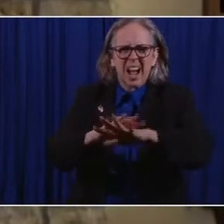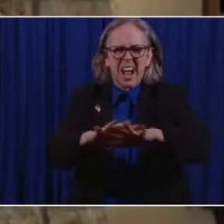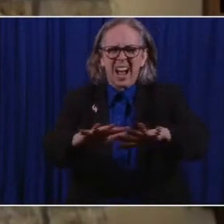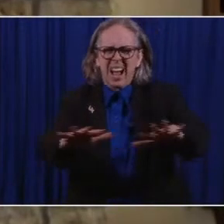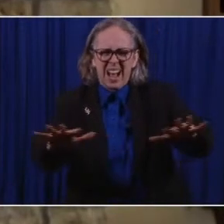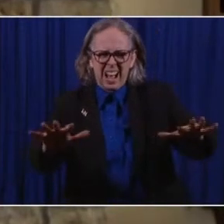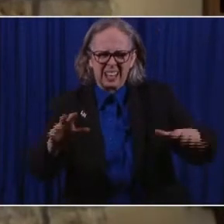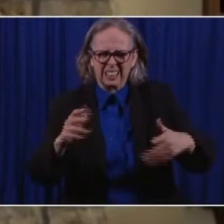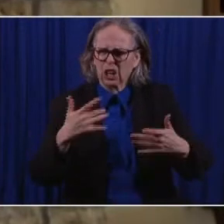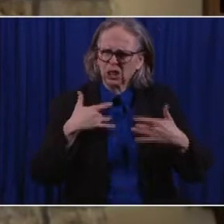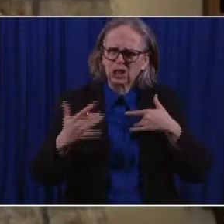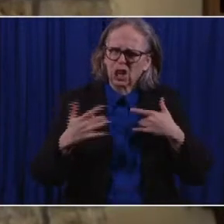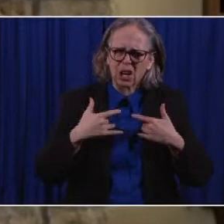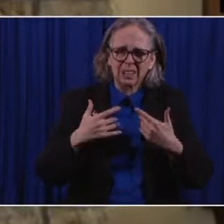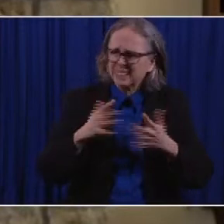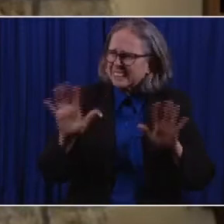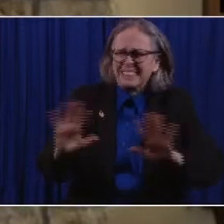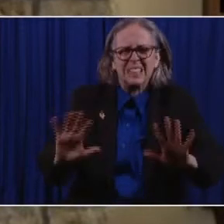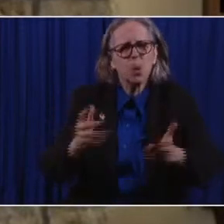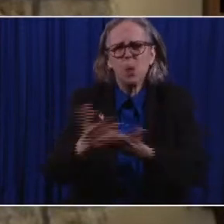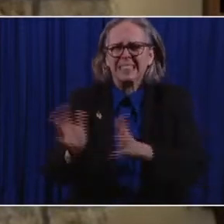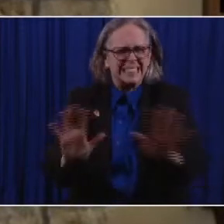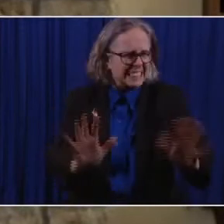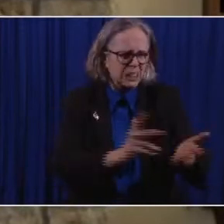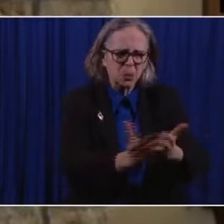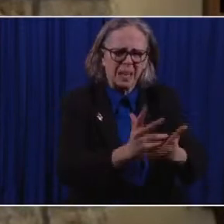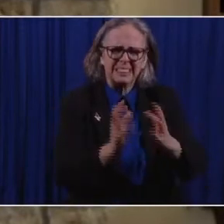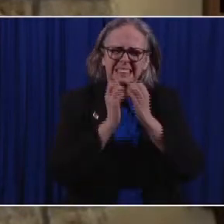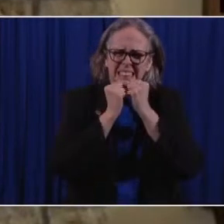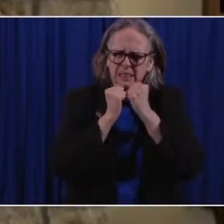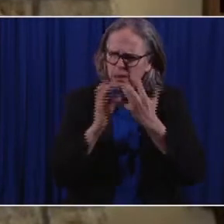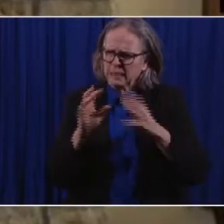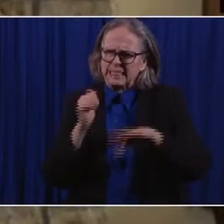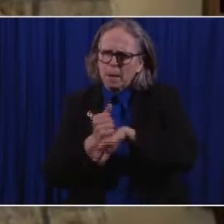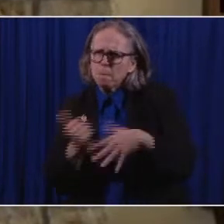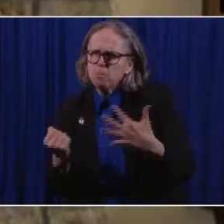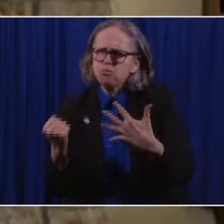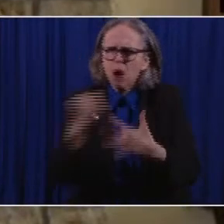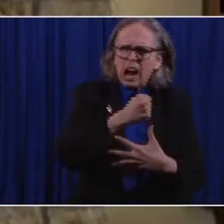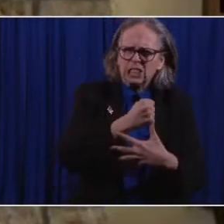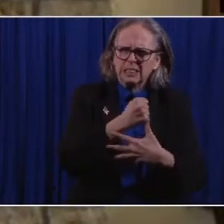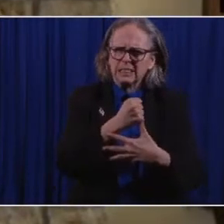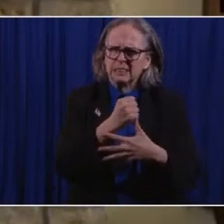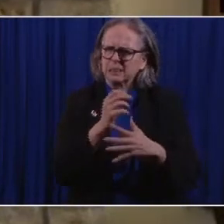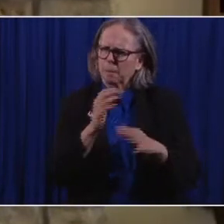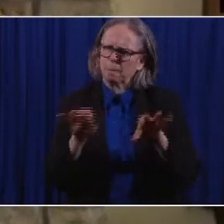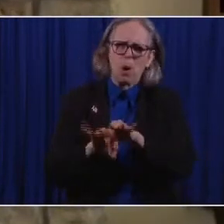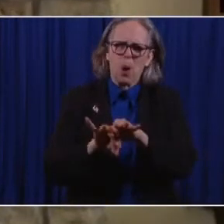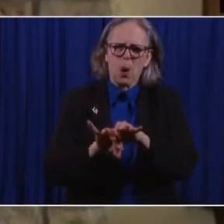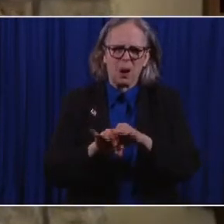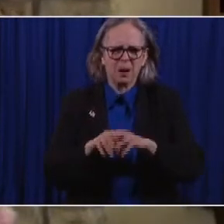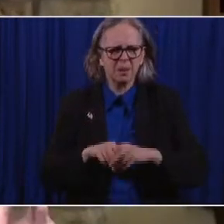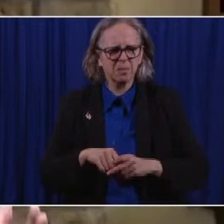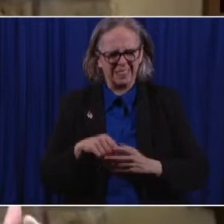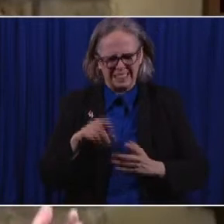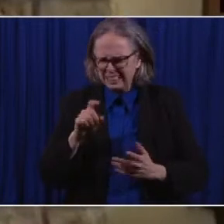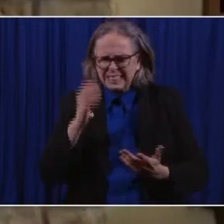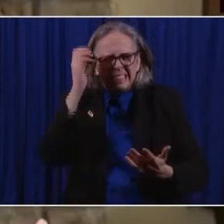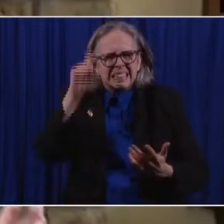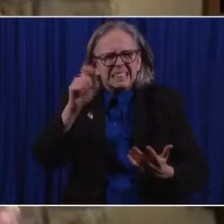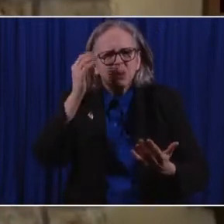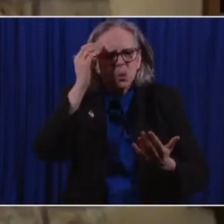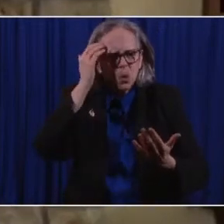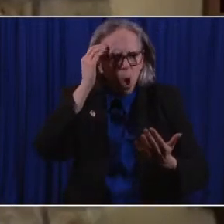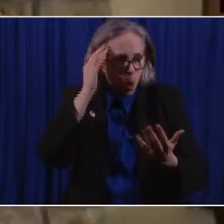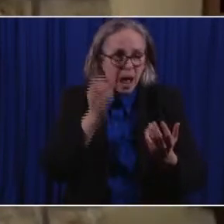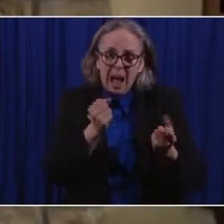up a priority list. We basically said, you need to know where you're going. If for some reason you have a dose, 2 doses, 5 doses, 10